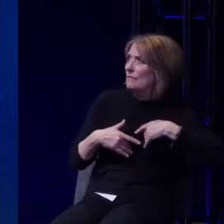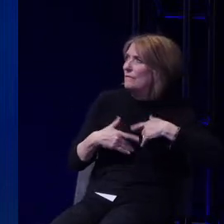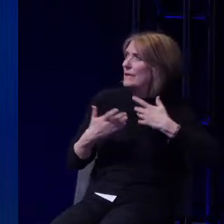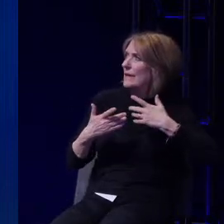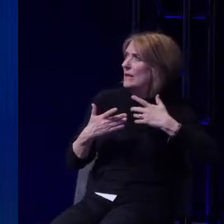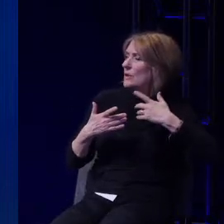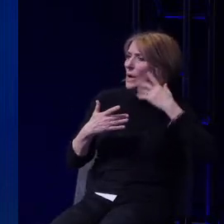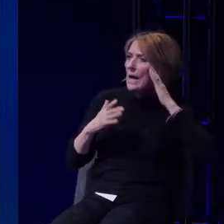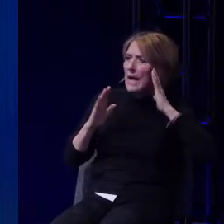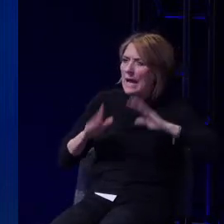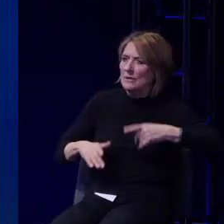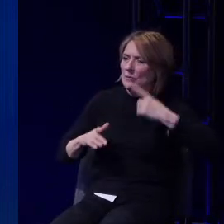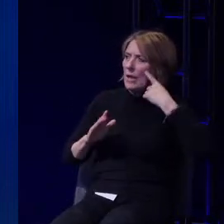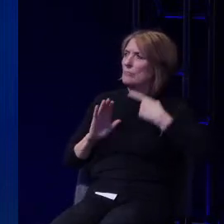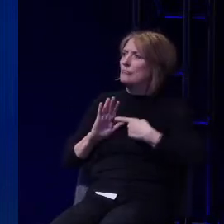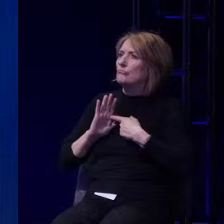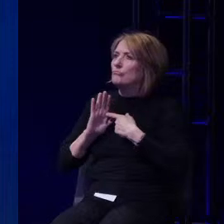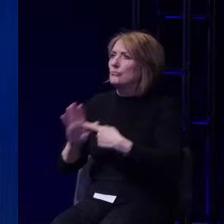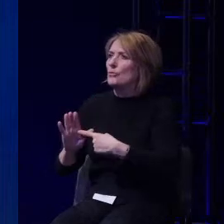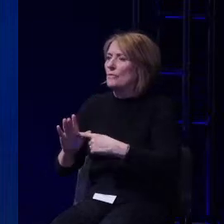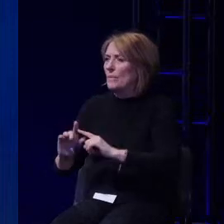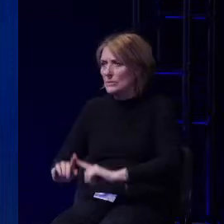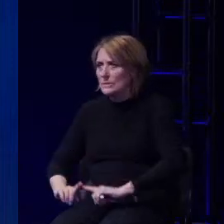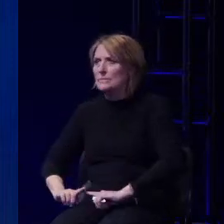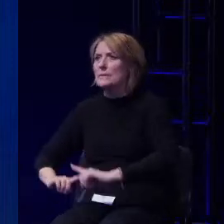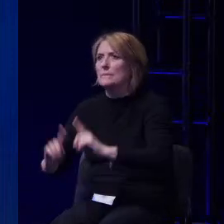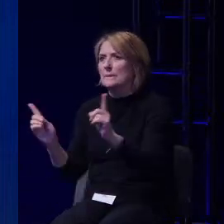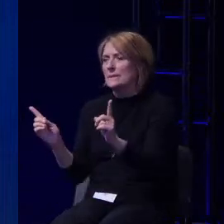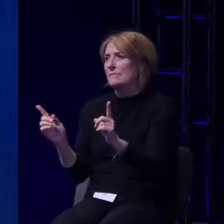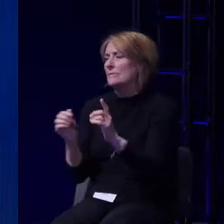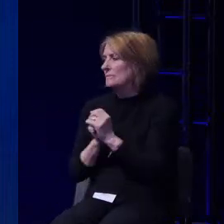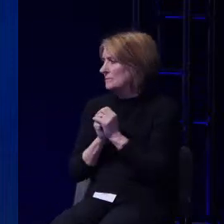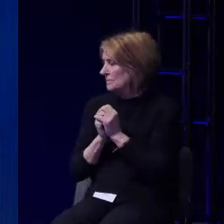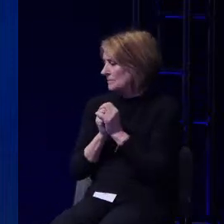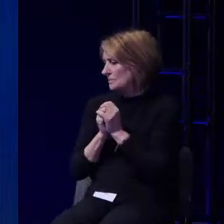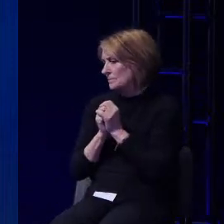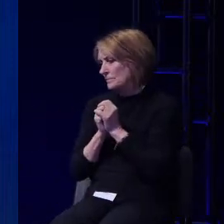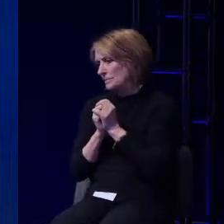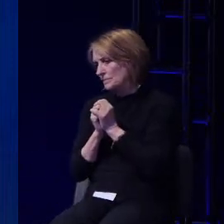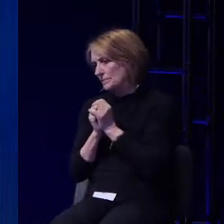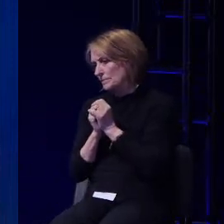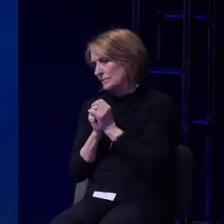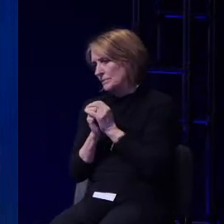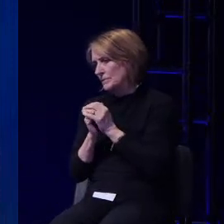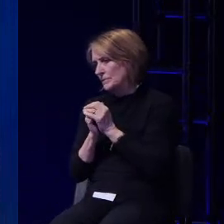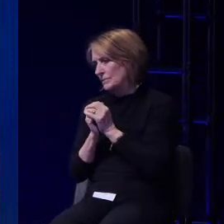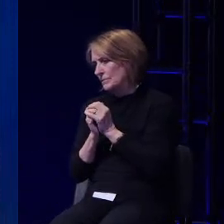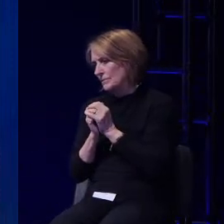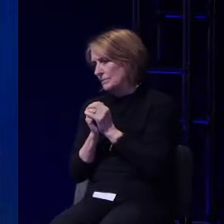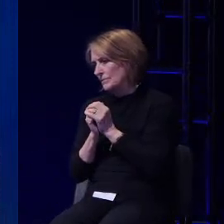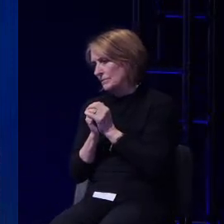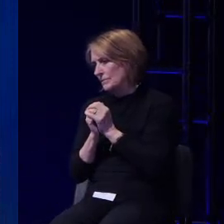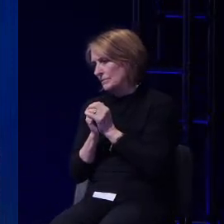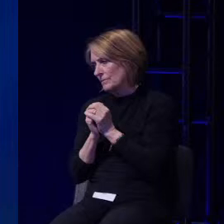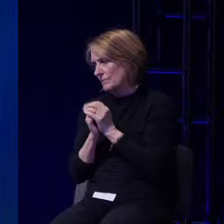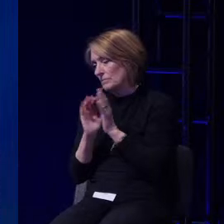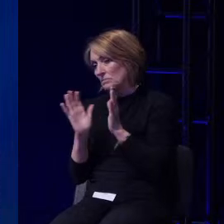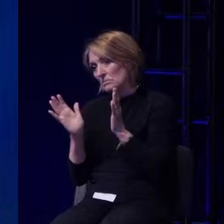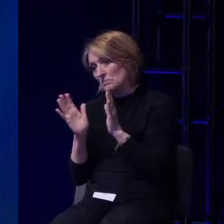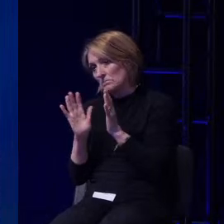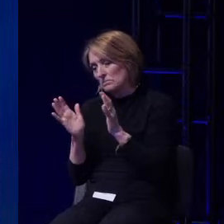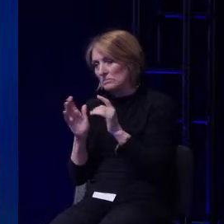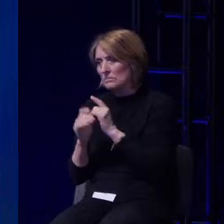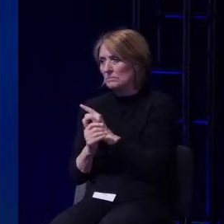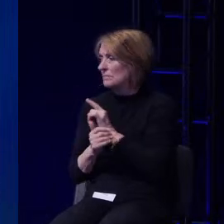to prove yourself by doing something completely different and not doco style at all? Was that?